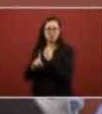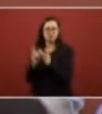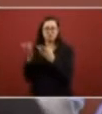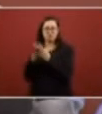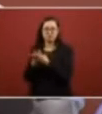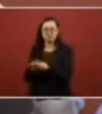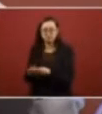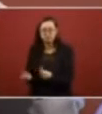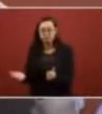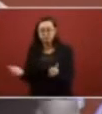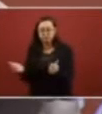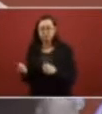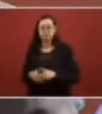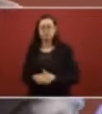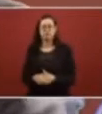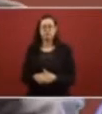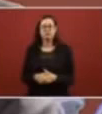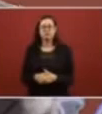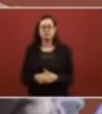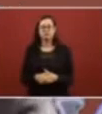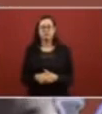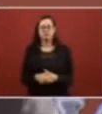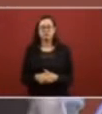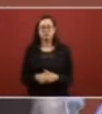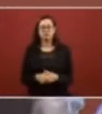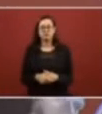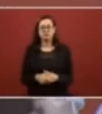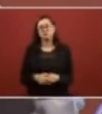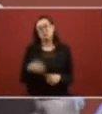así. And it says that los cuales estamos viviendo nosotros acá.